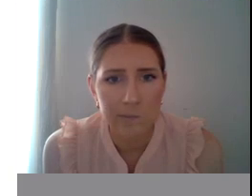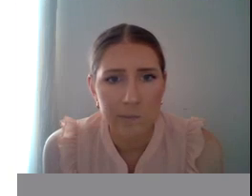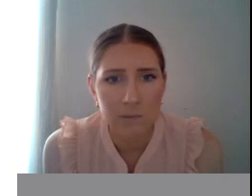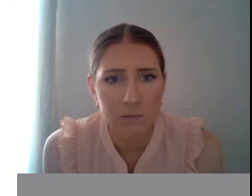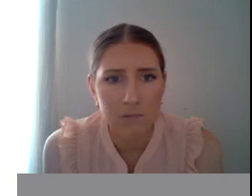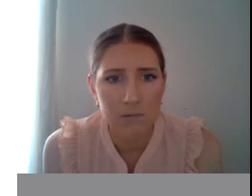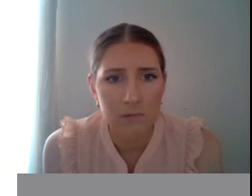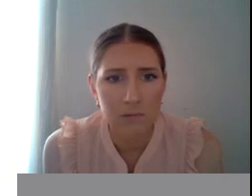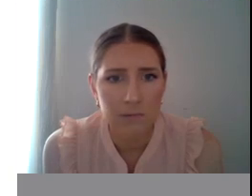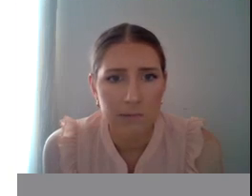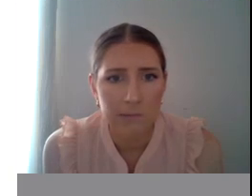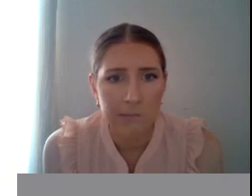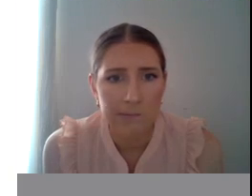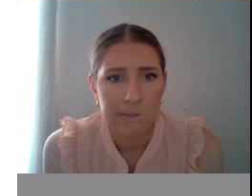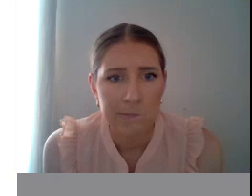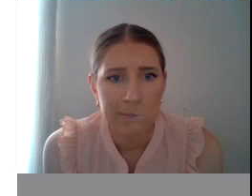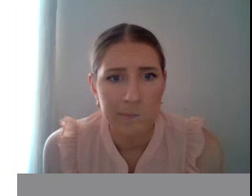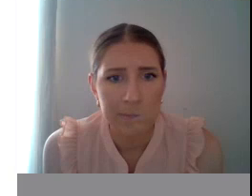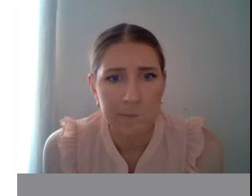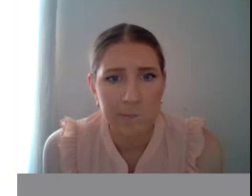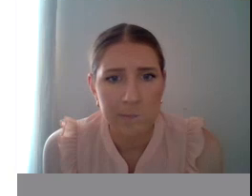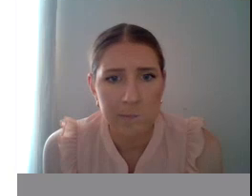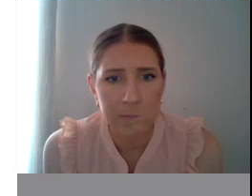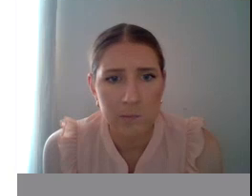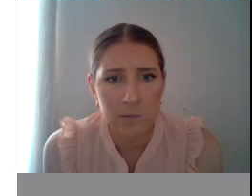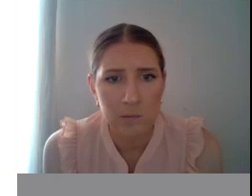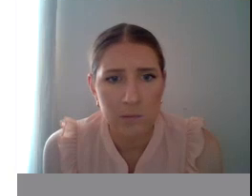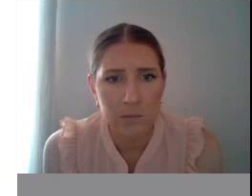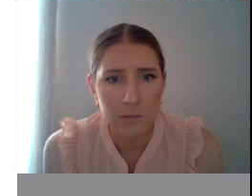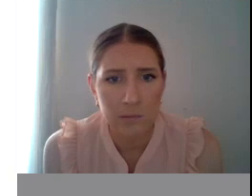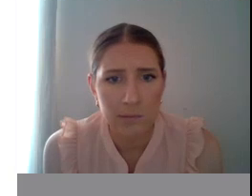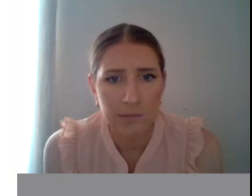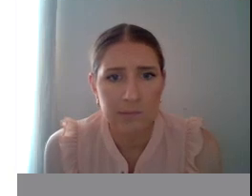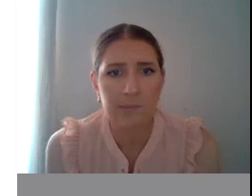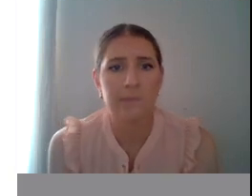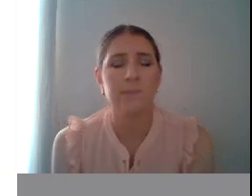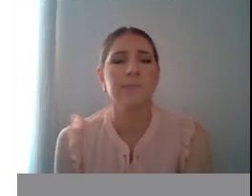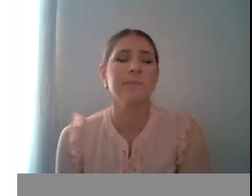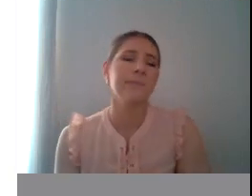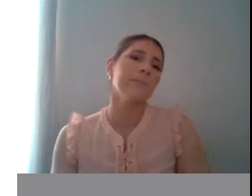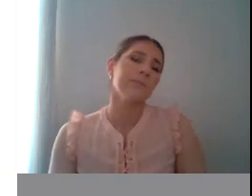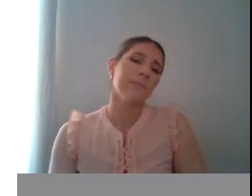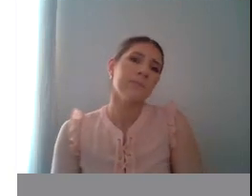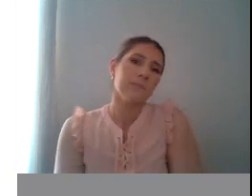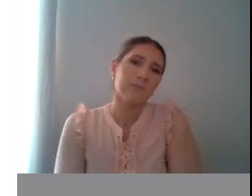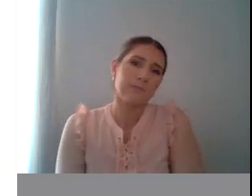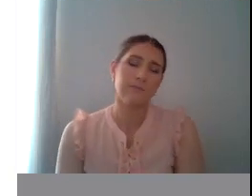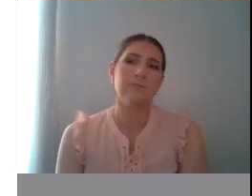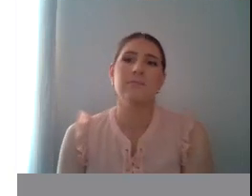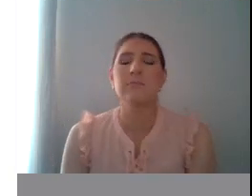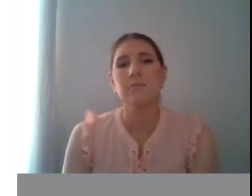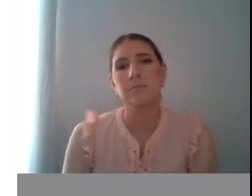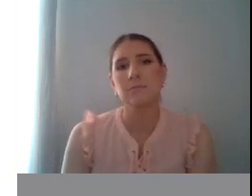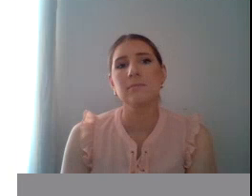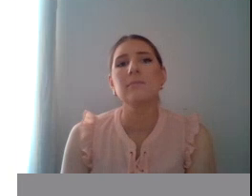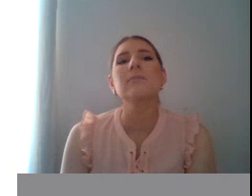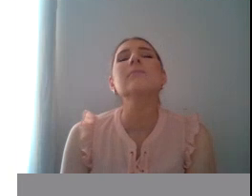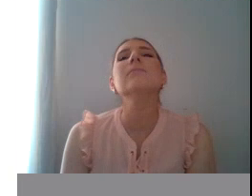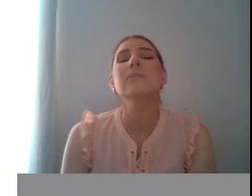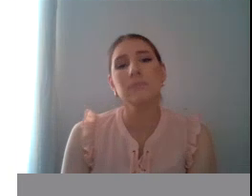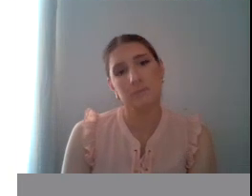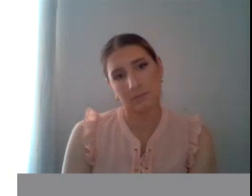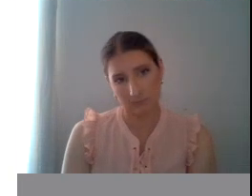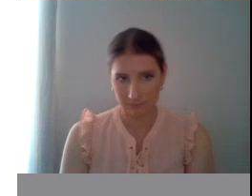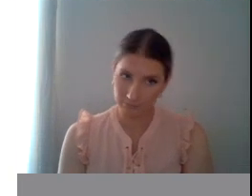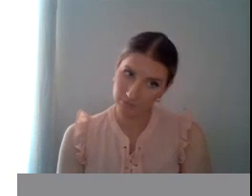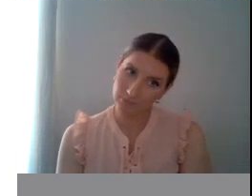were 45%. Most, like 73.3%, were unemployed in terms of, so that's kind of indicates,